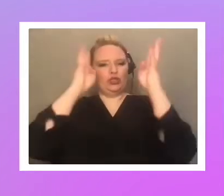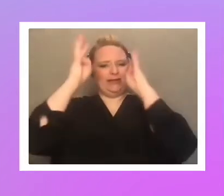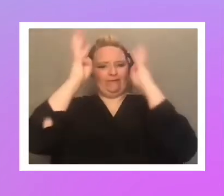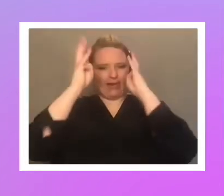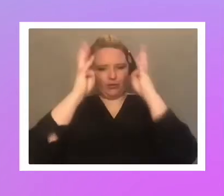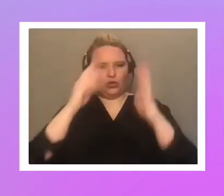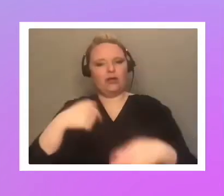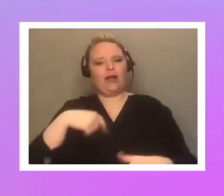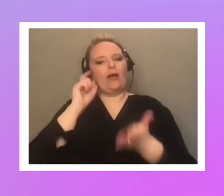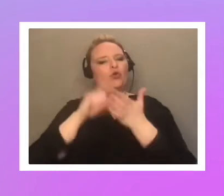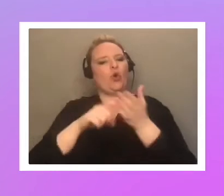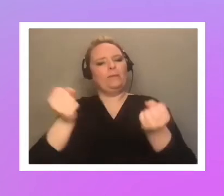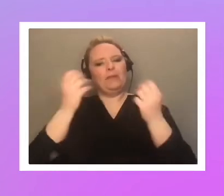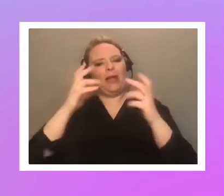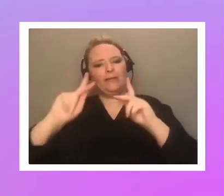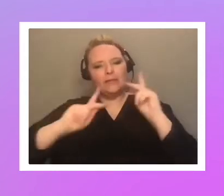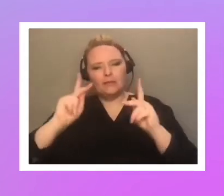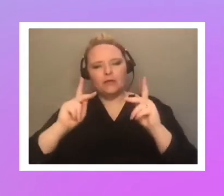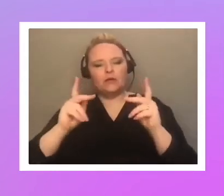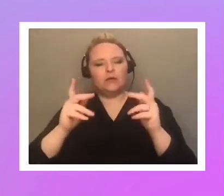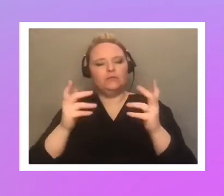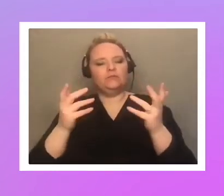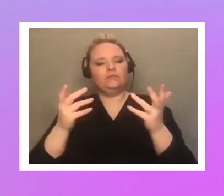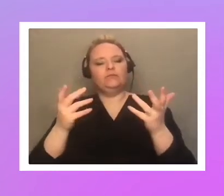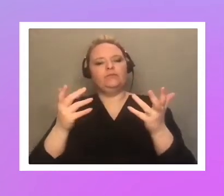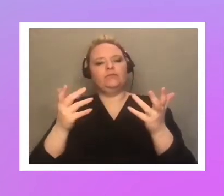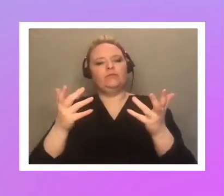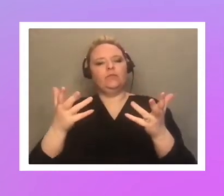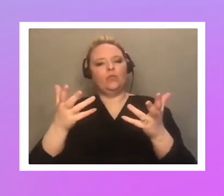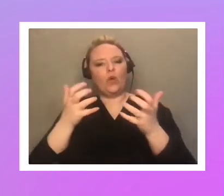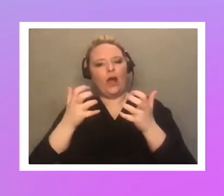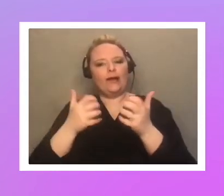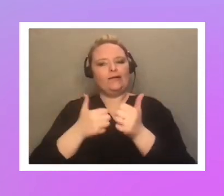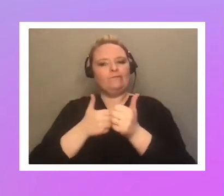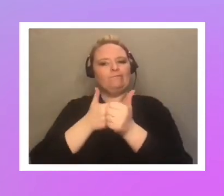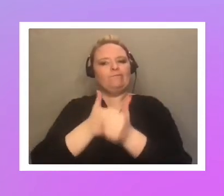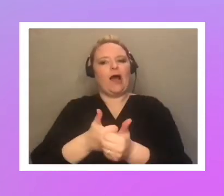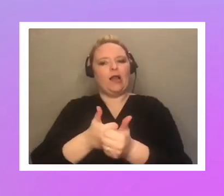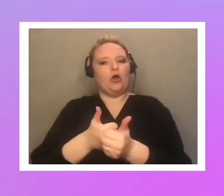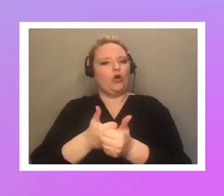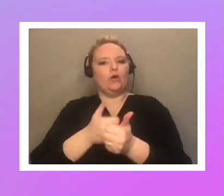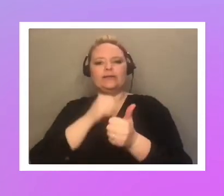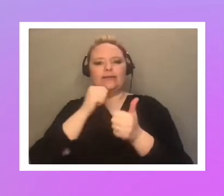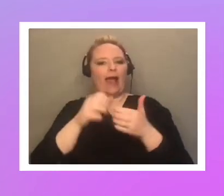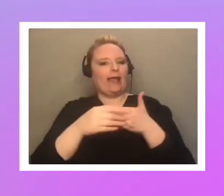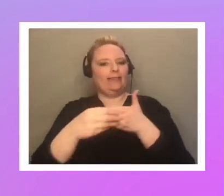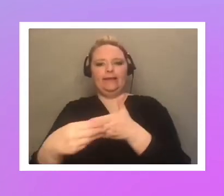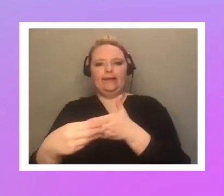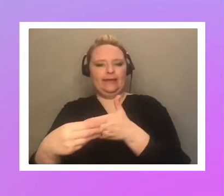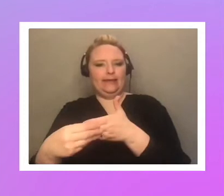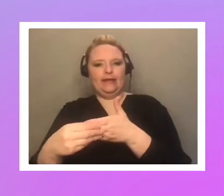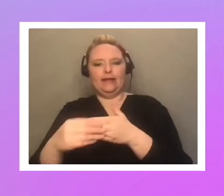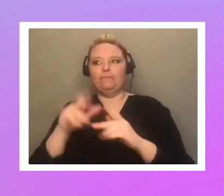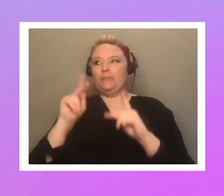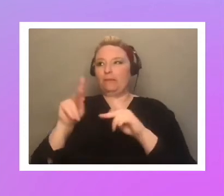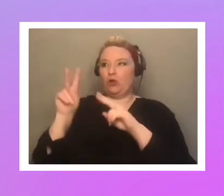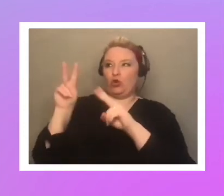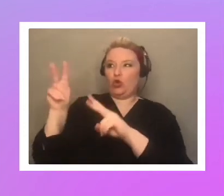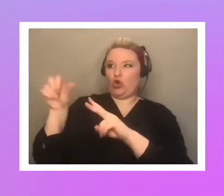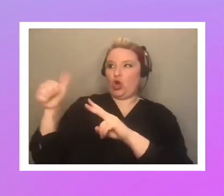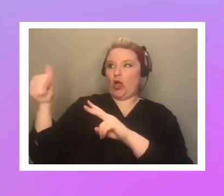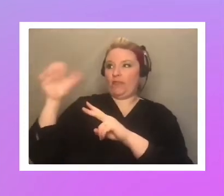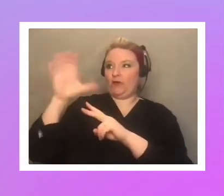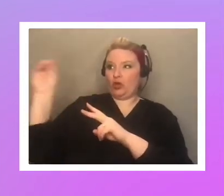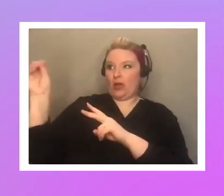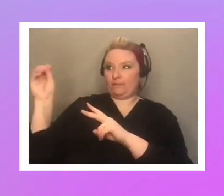see many people wanting to play follow the leader. People look at their competition